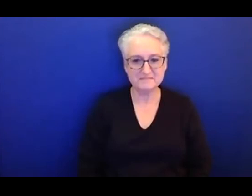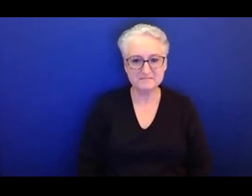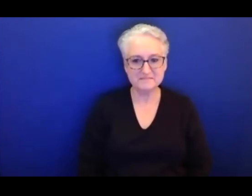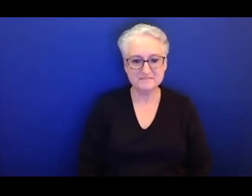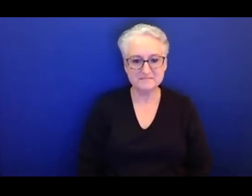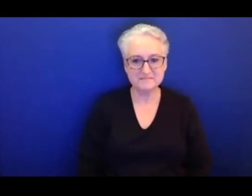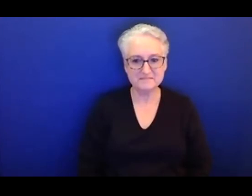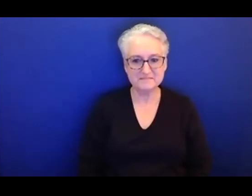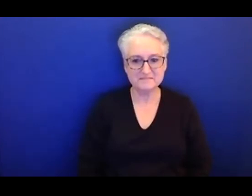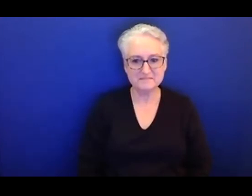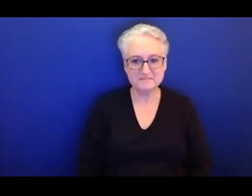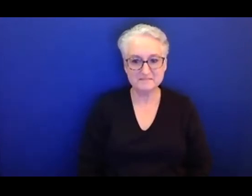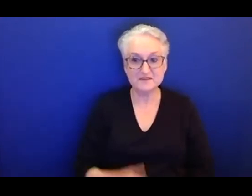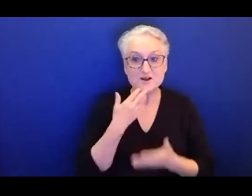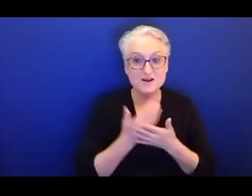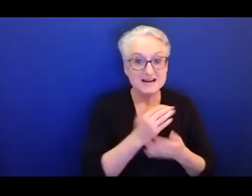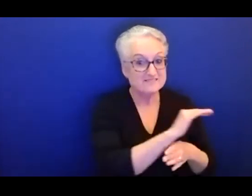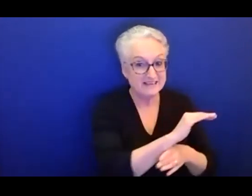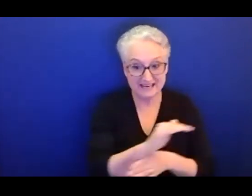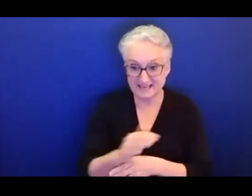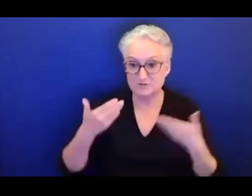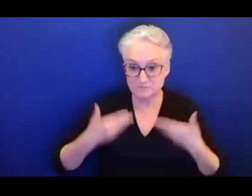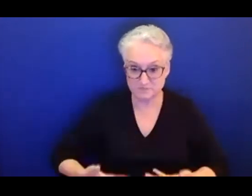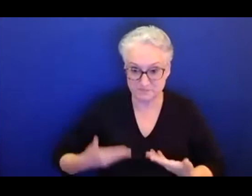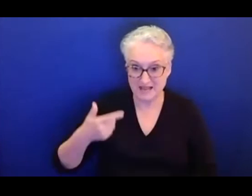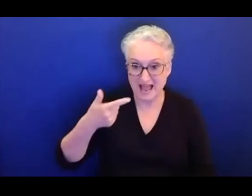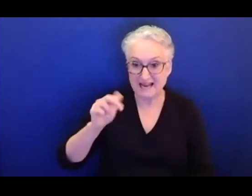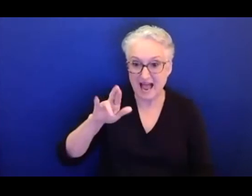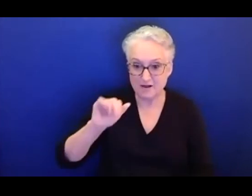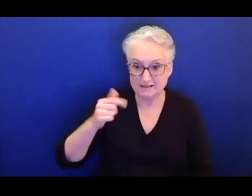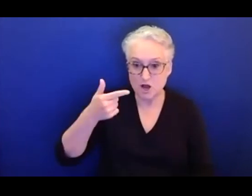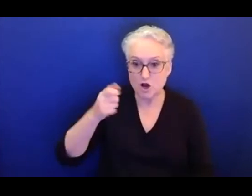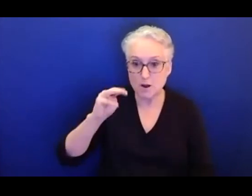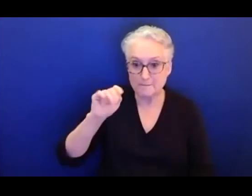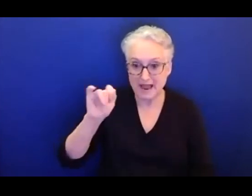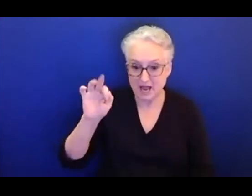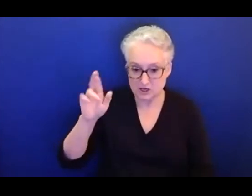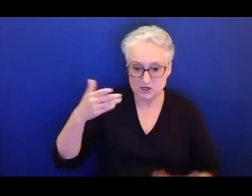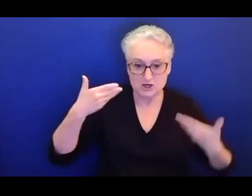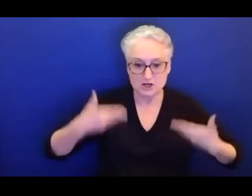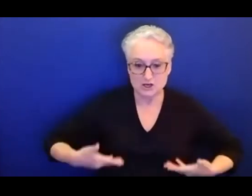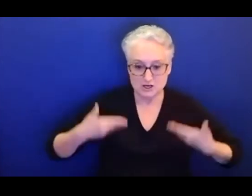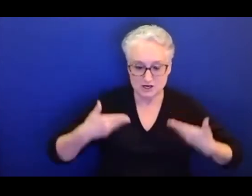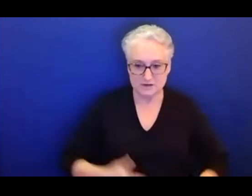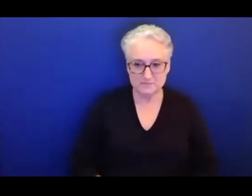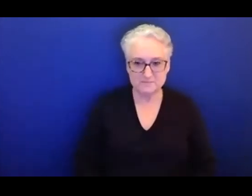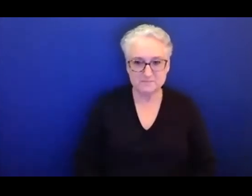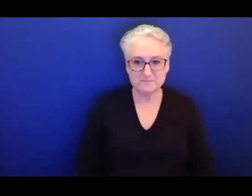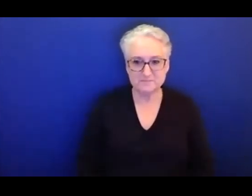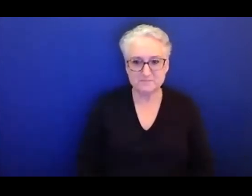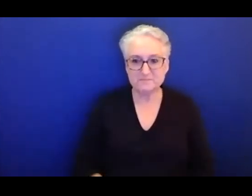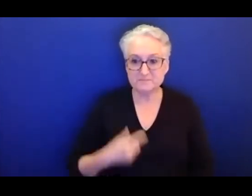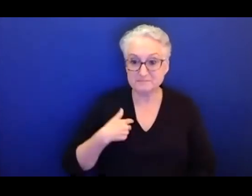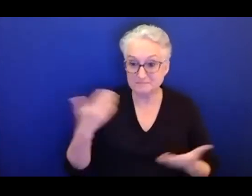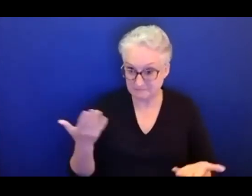Good evening. My name is Gary Kirkmeyer, and I'm the Commissioner of the Department of Neighborhood and Business Development at the City of Rochester. On behalf of Mayor Warren, I want